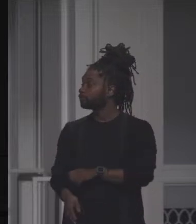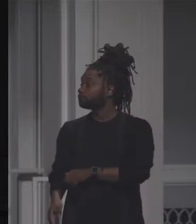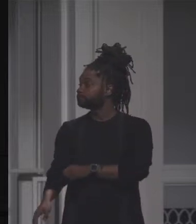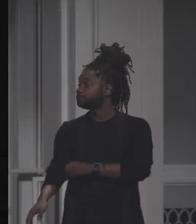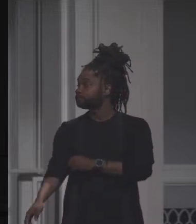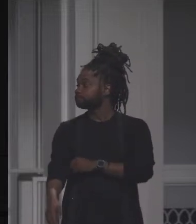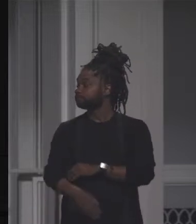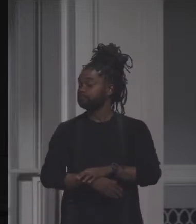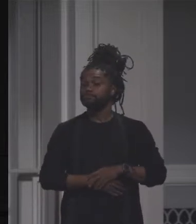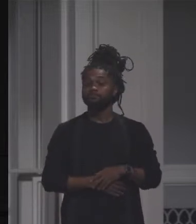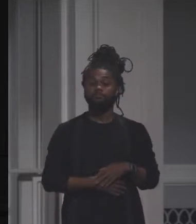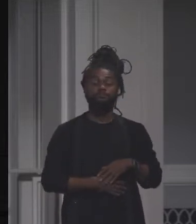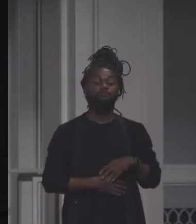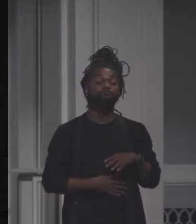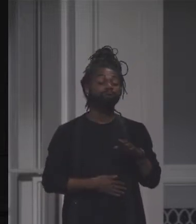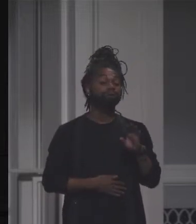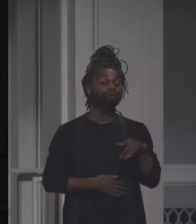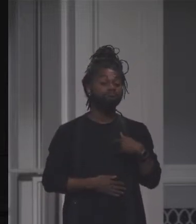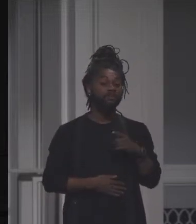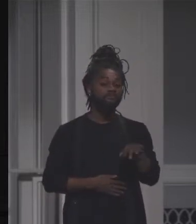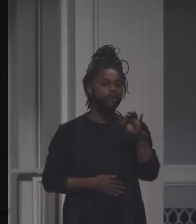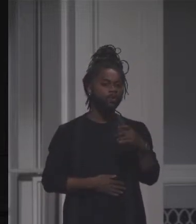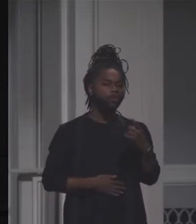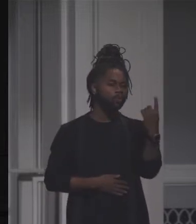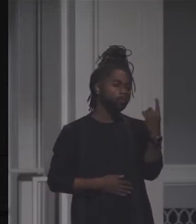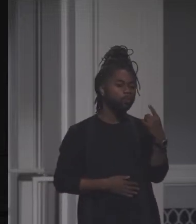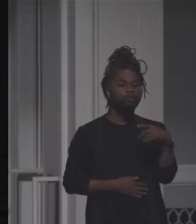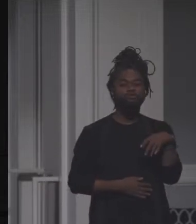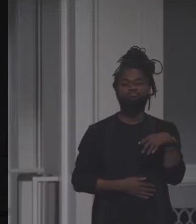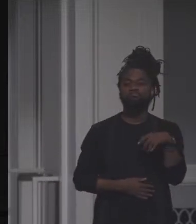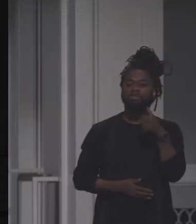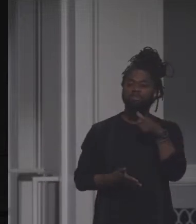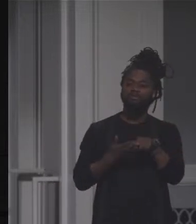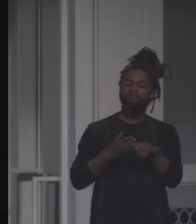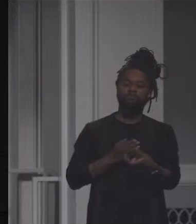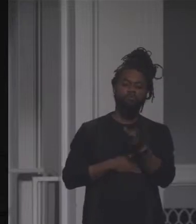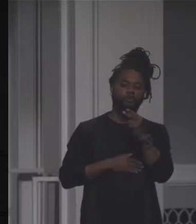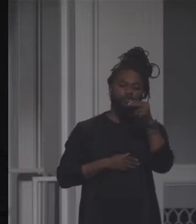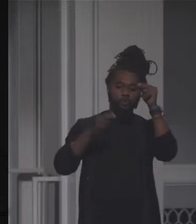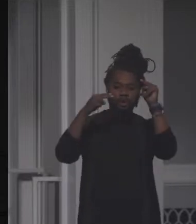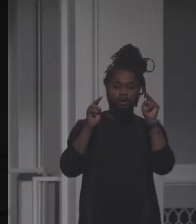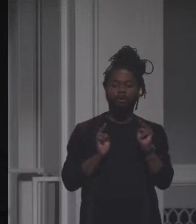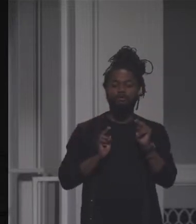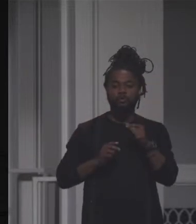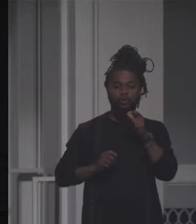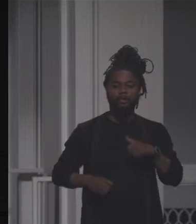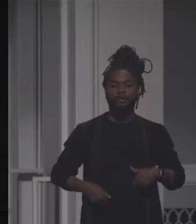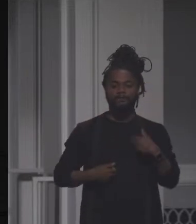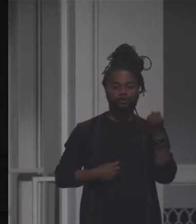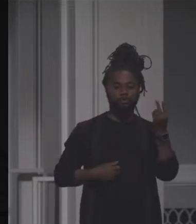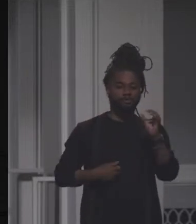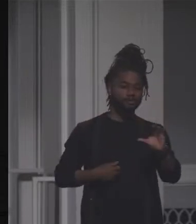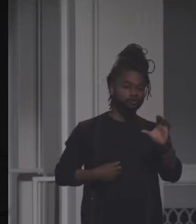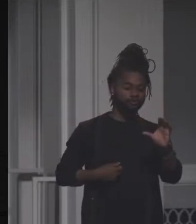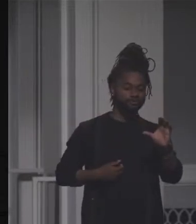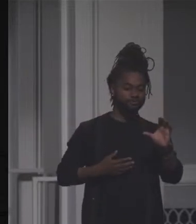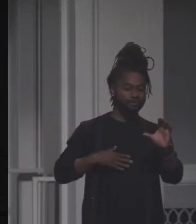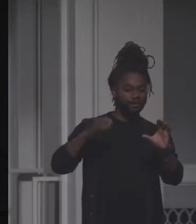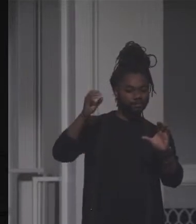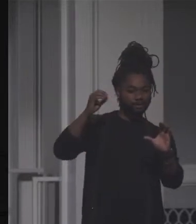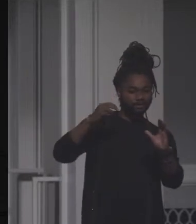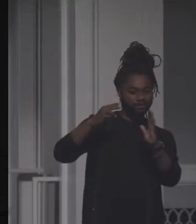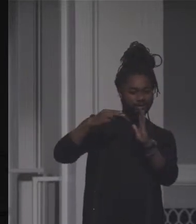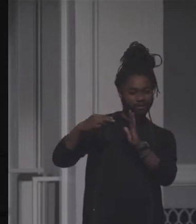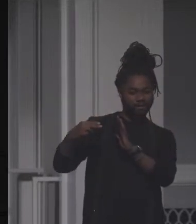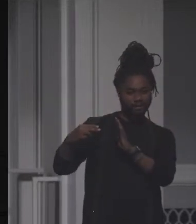one anonymous letter between two nuns from the 12th century, which to me reads like a love letter, but it